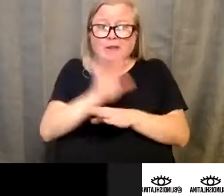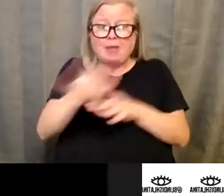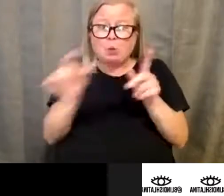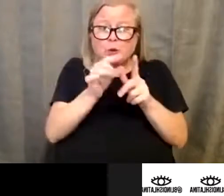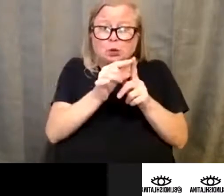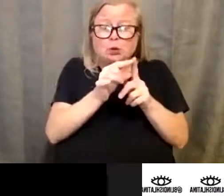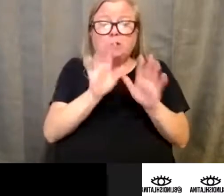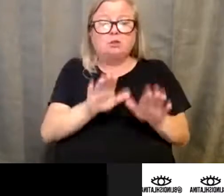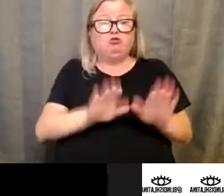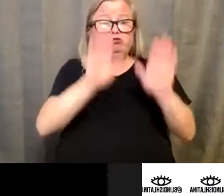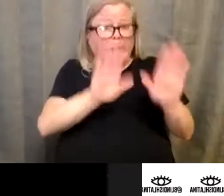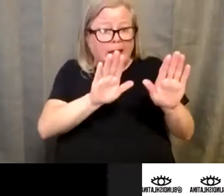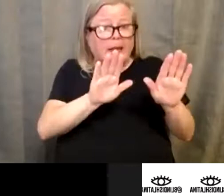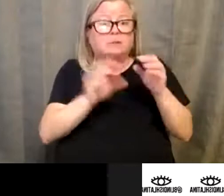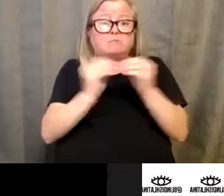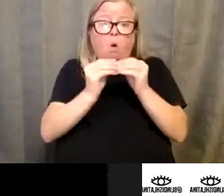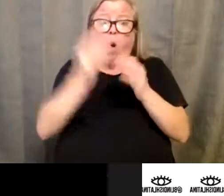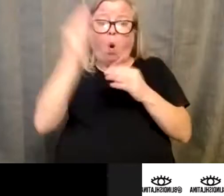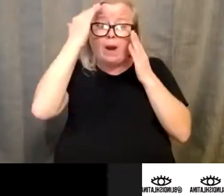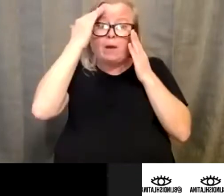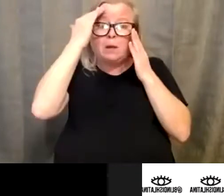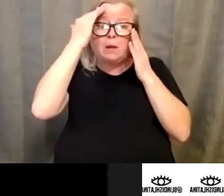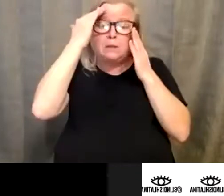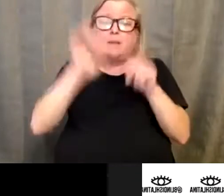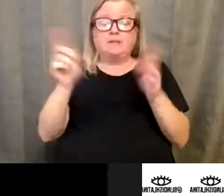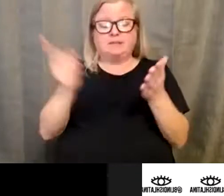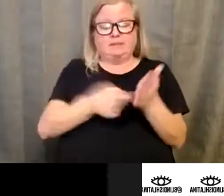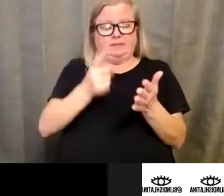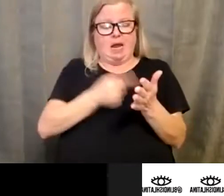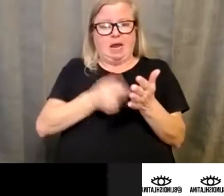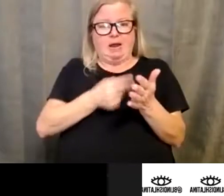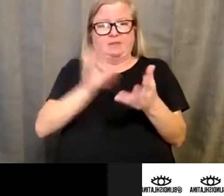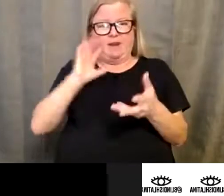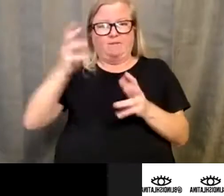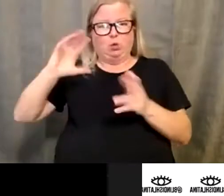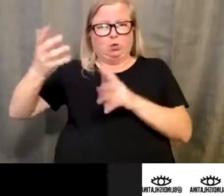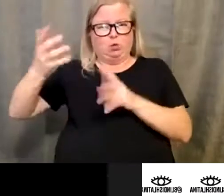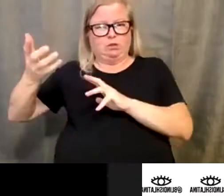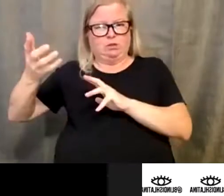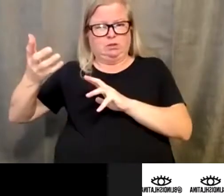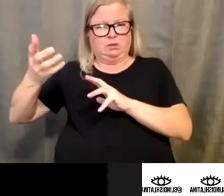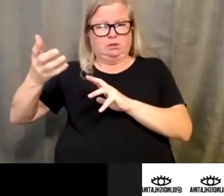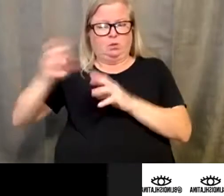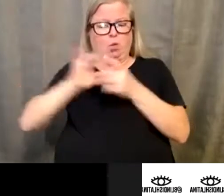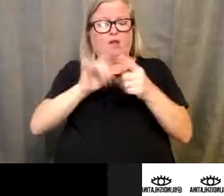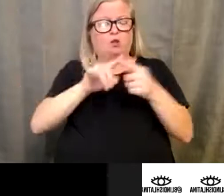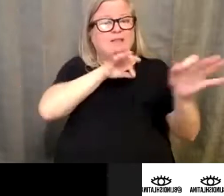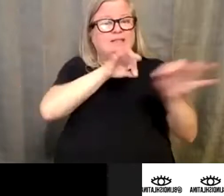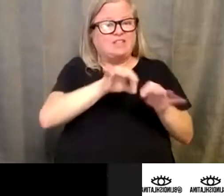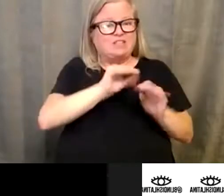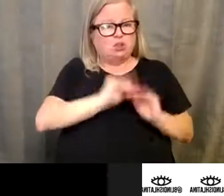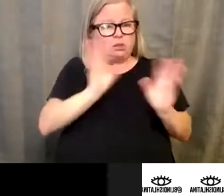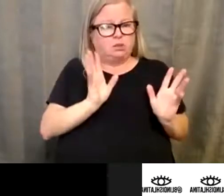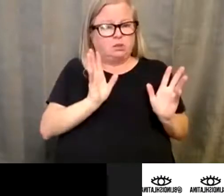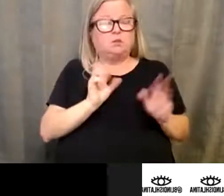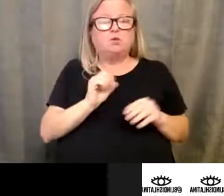It's really great that there's more awareness. Sometimes there might be some confusion over the definition. One of